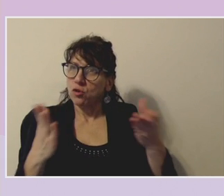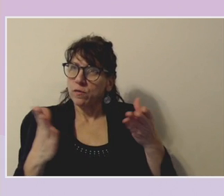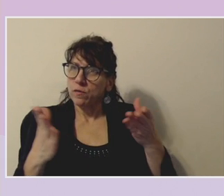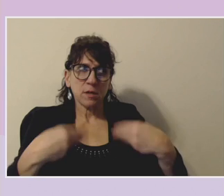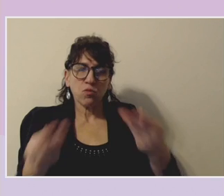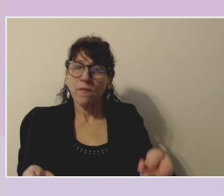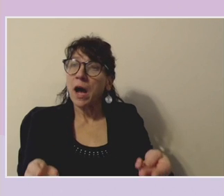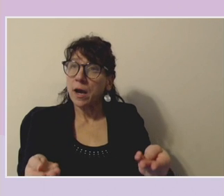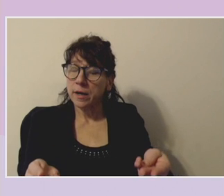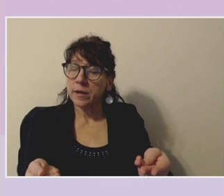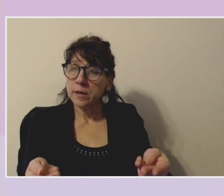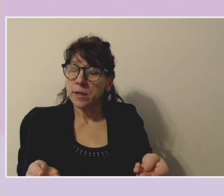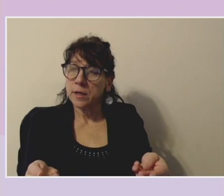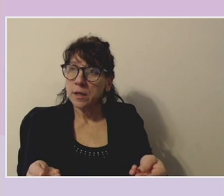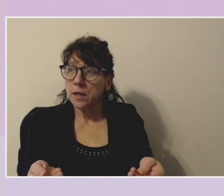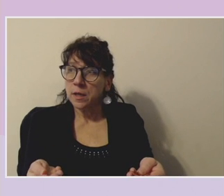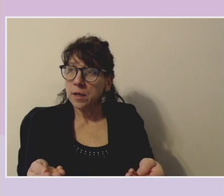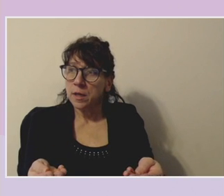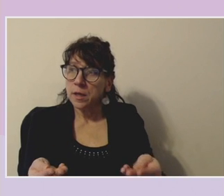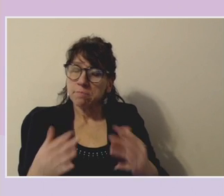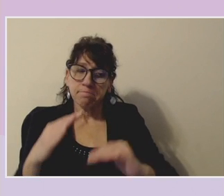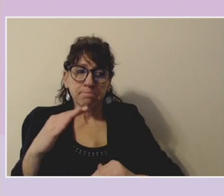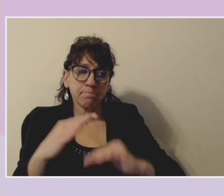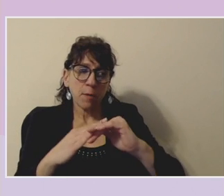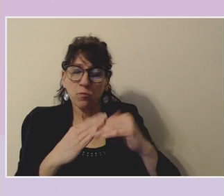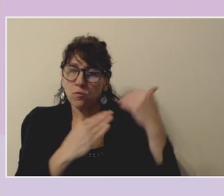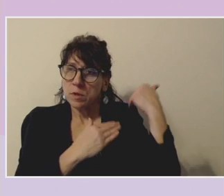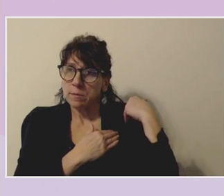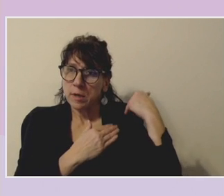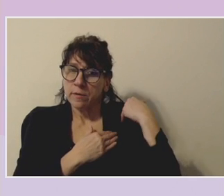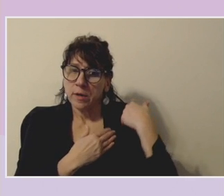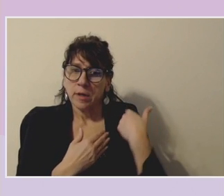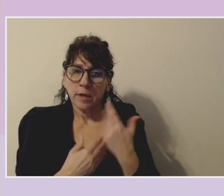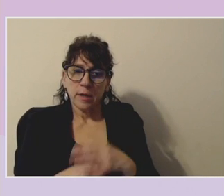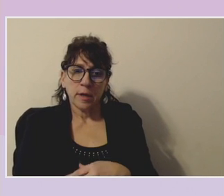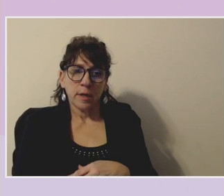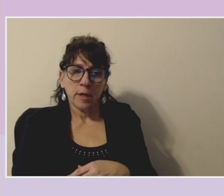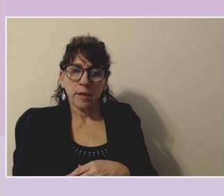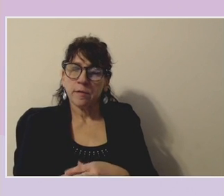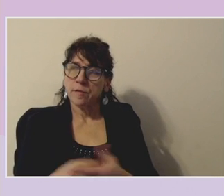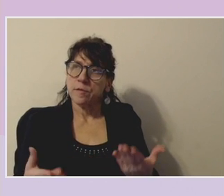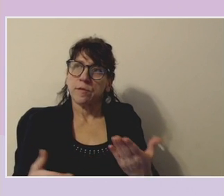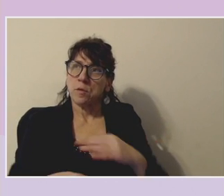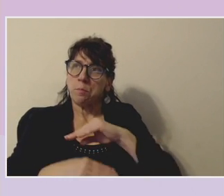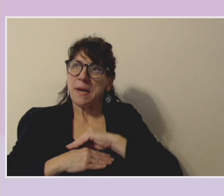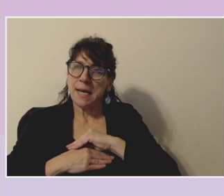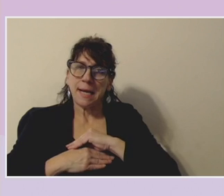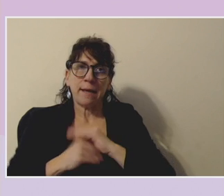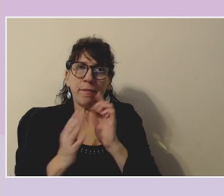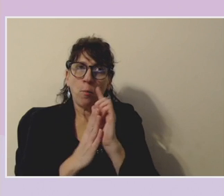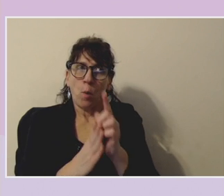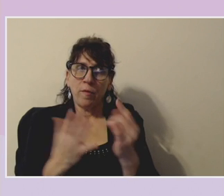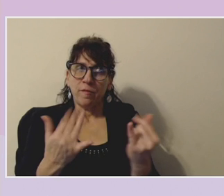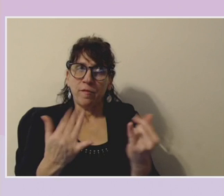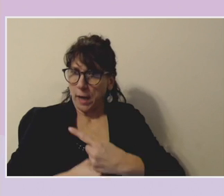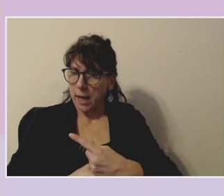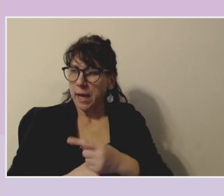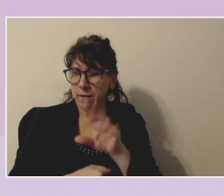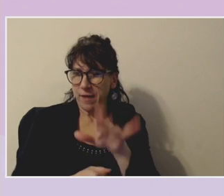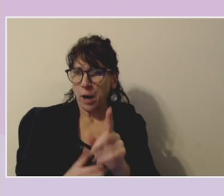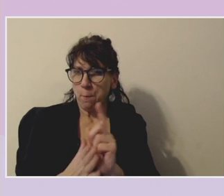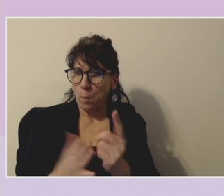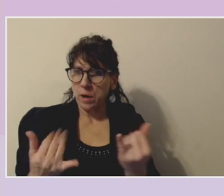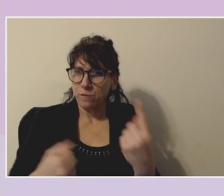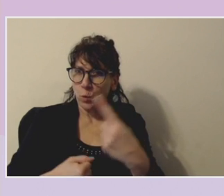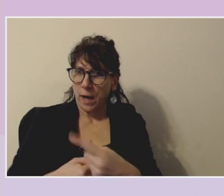is up to the task of meeting the moment of today. And the moment of today, as you all know and